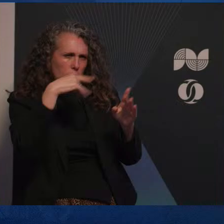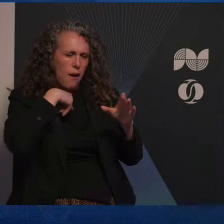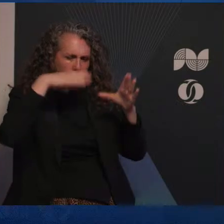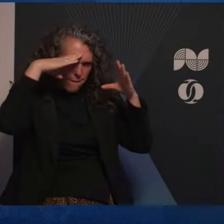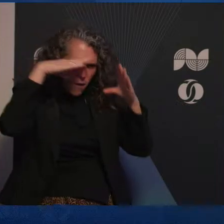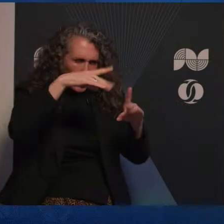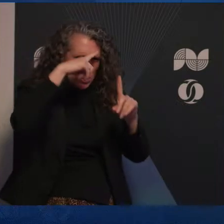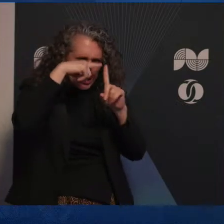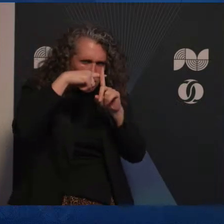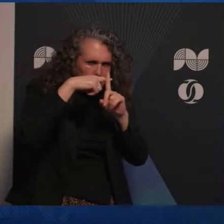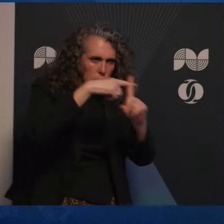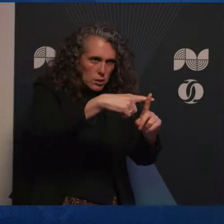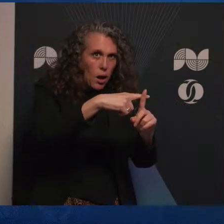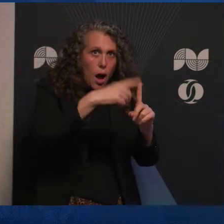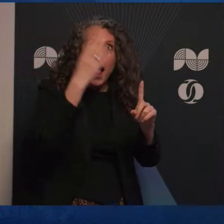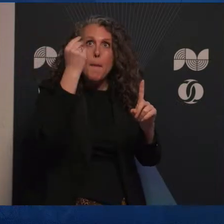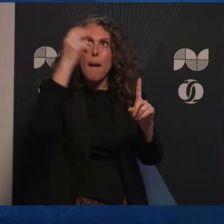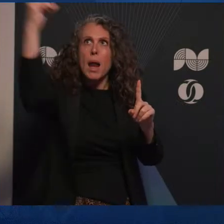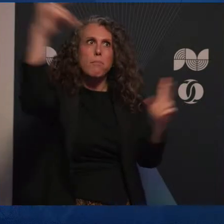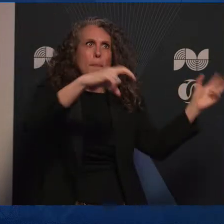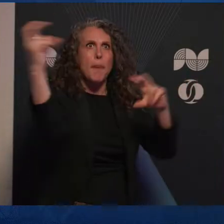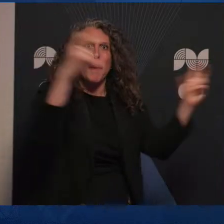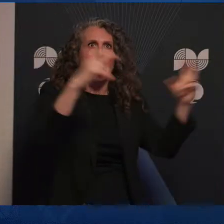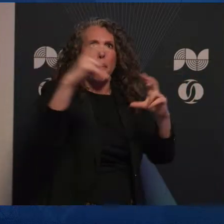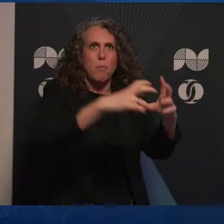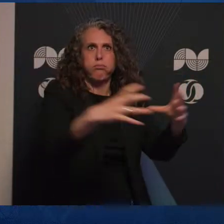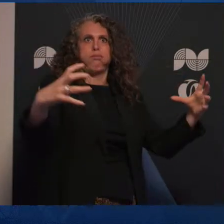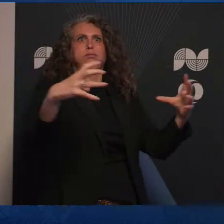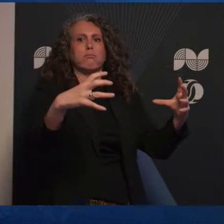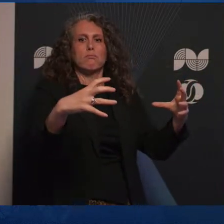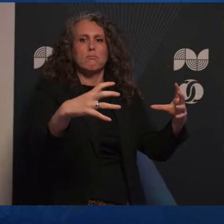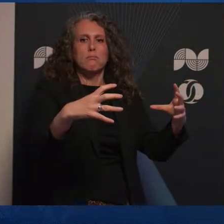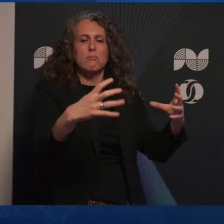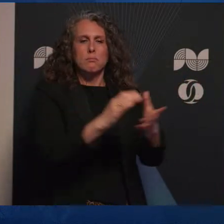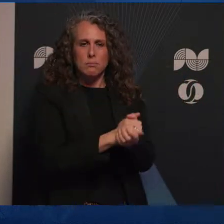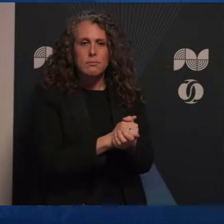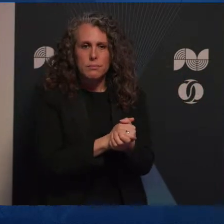receives more FDI. So in that sense, these agencies